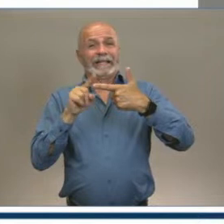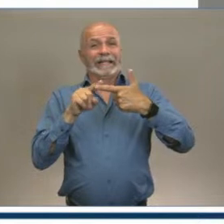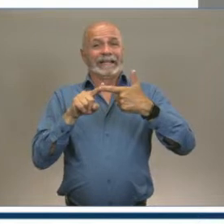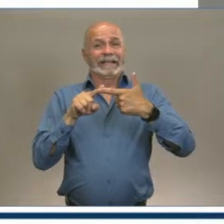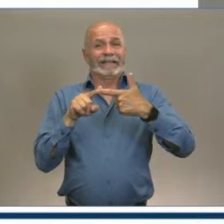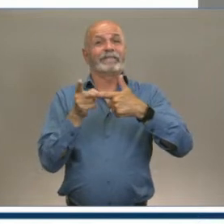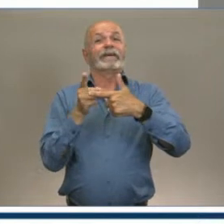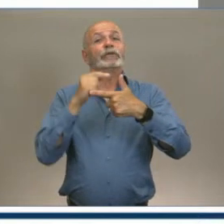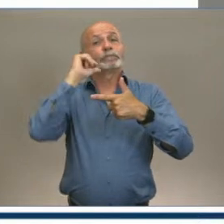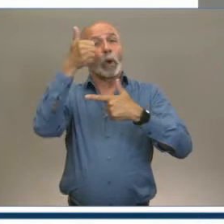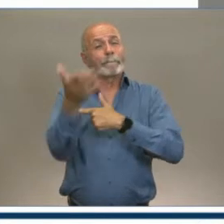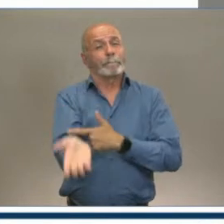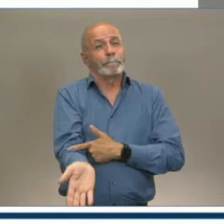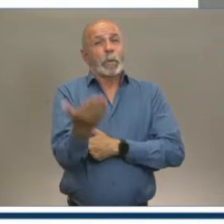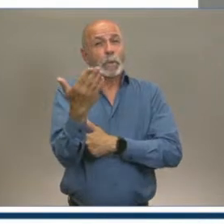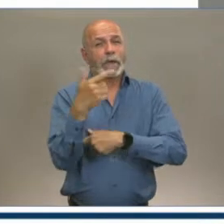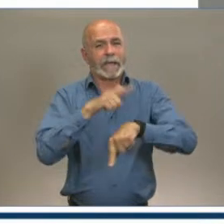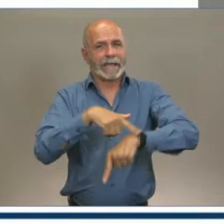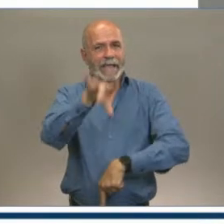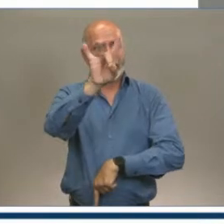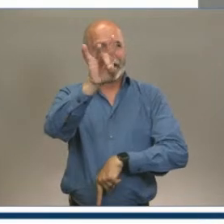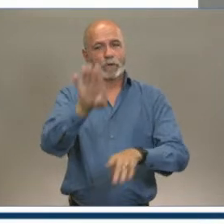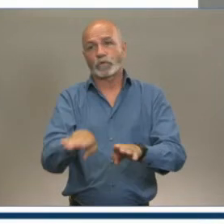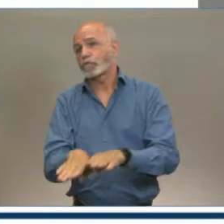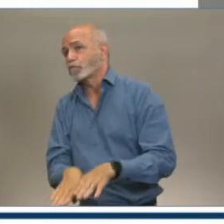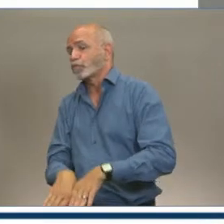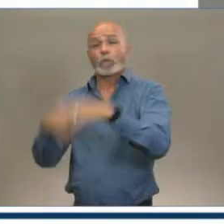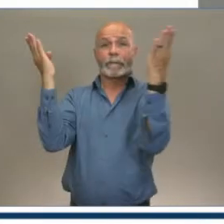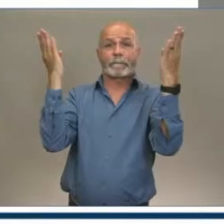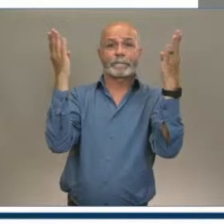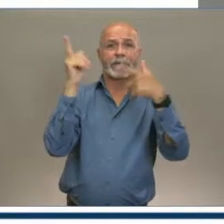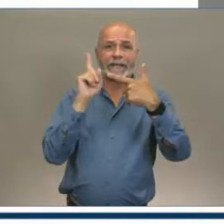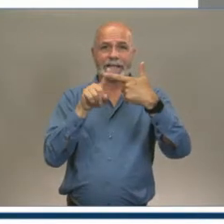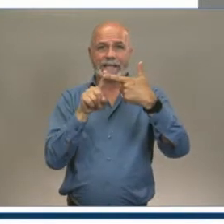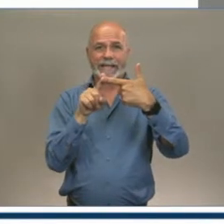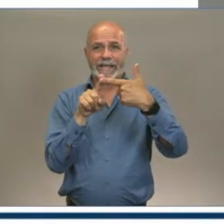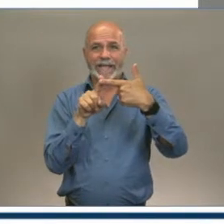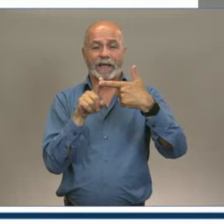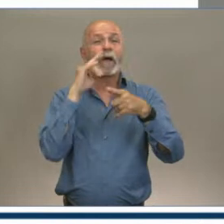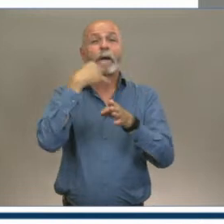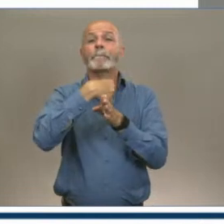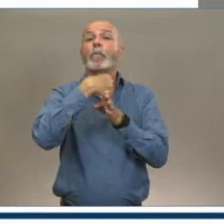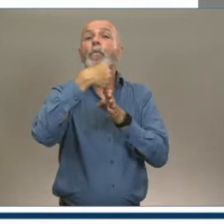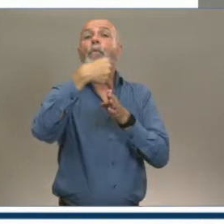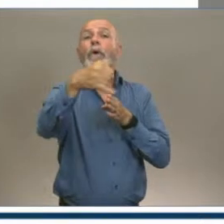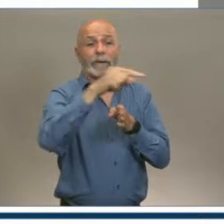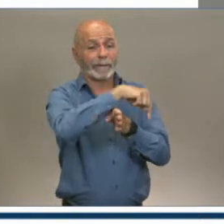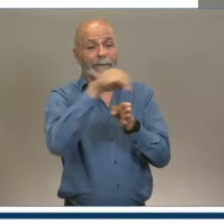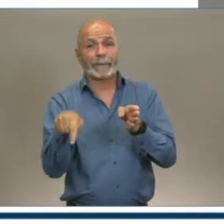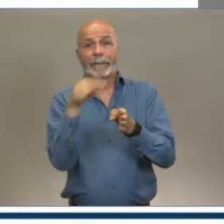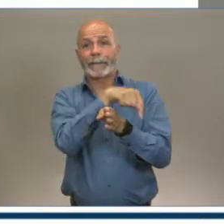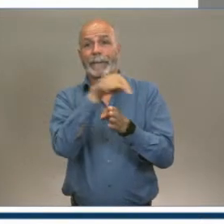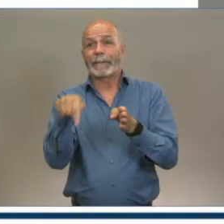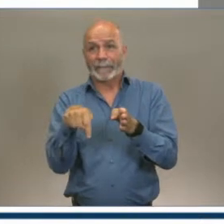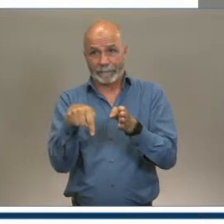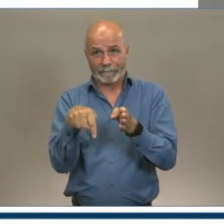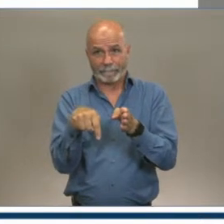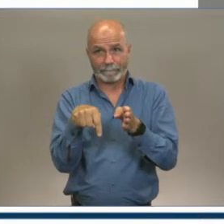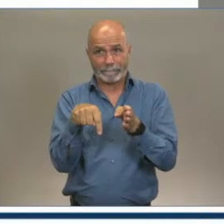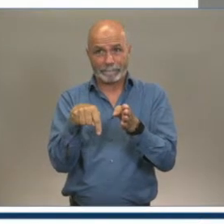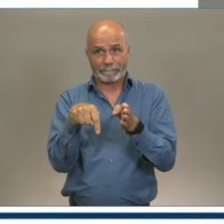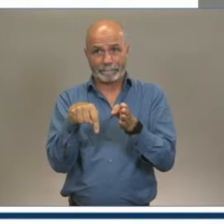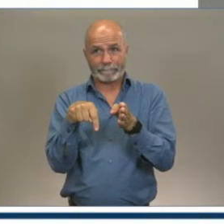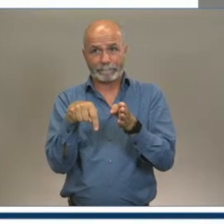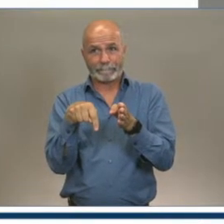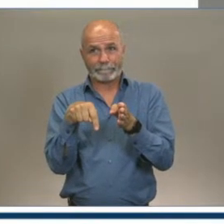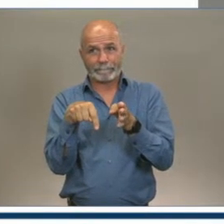a.m. tomorrow. Phase 2 travel restrictions and border measures will apply to anyone outside Nova Scotia coming